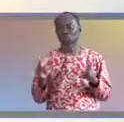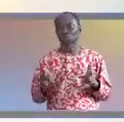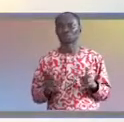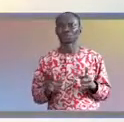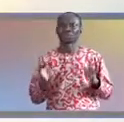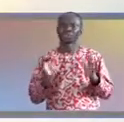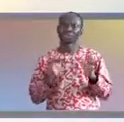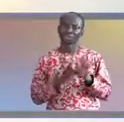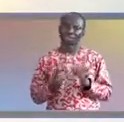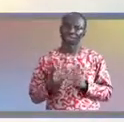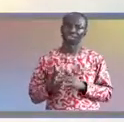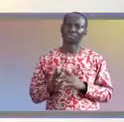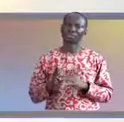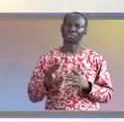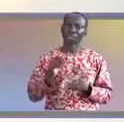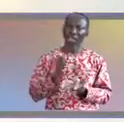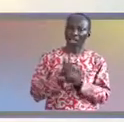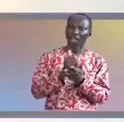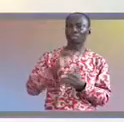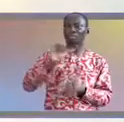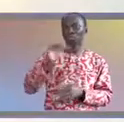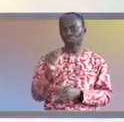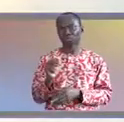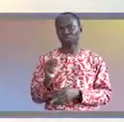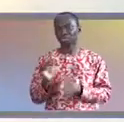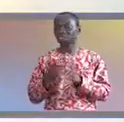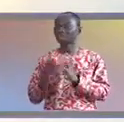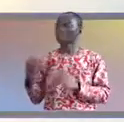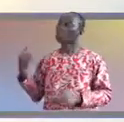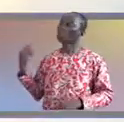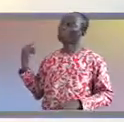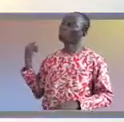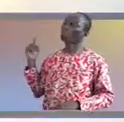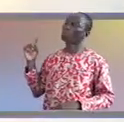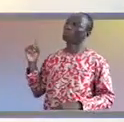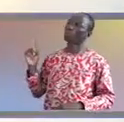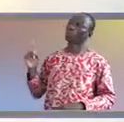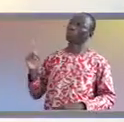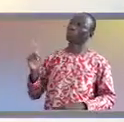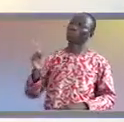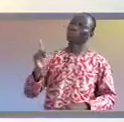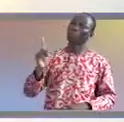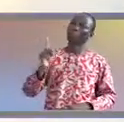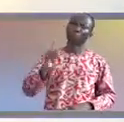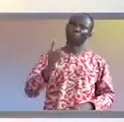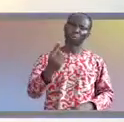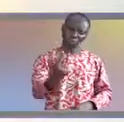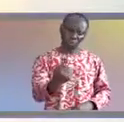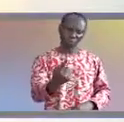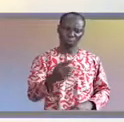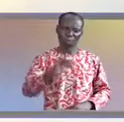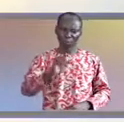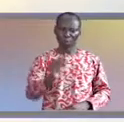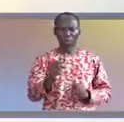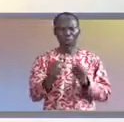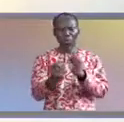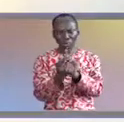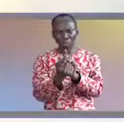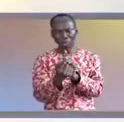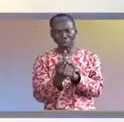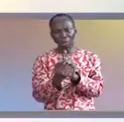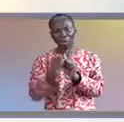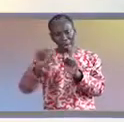wo bon krofo ono akoma Yohani bo na su na echirei yesan so kenkan Yohani asempa etimi ensa chemwa duonu